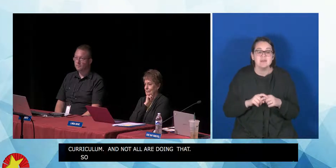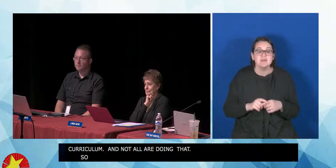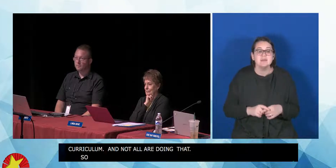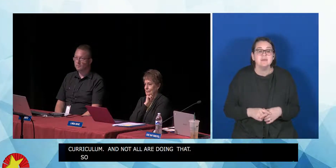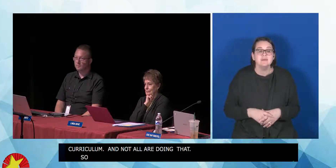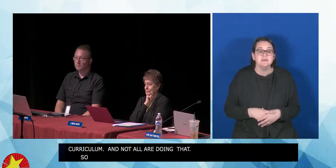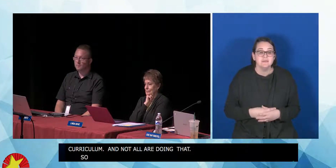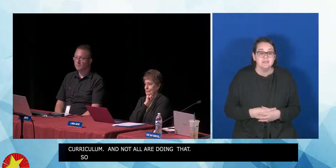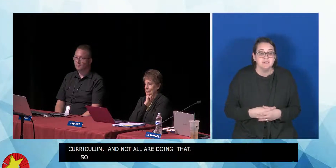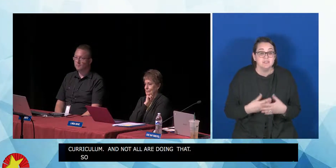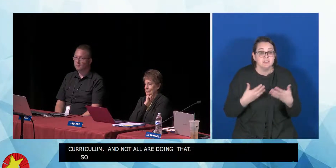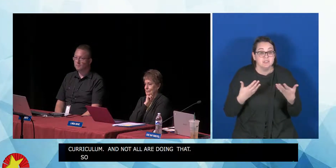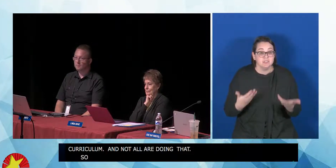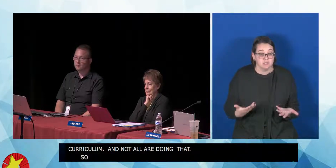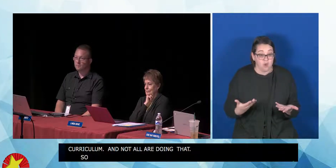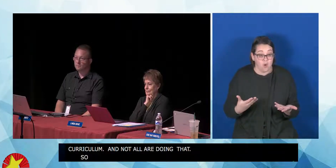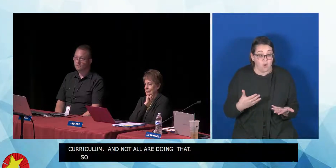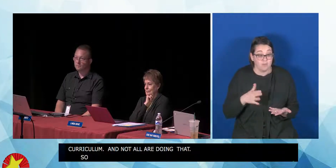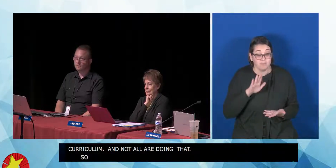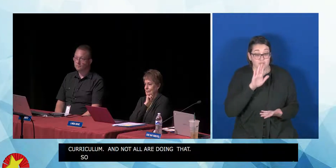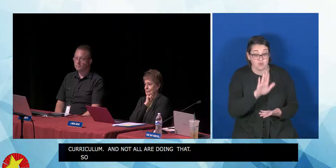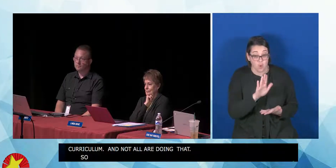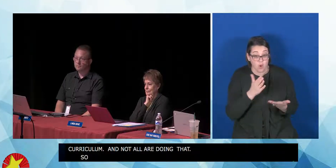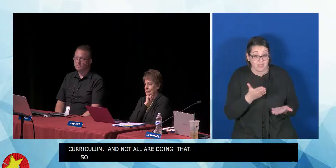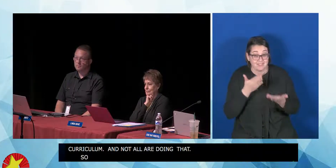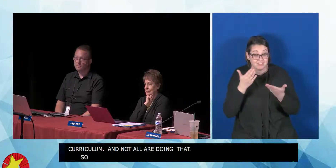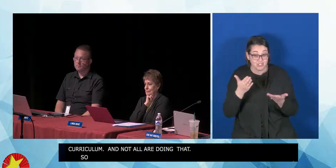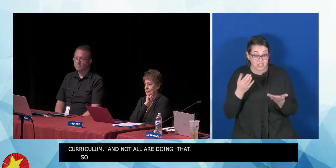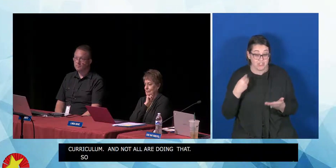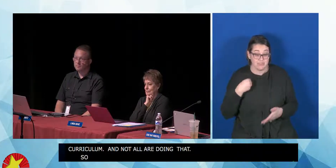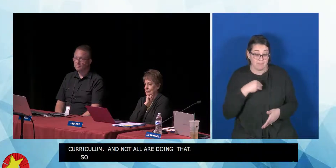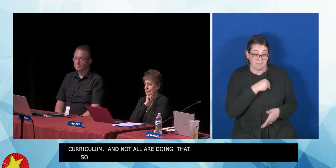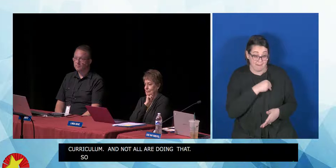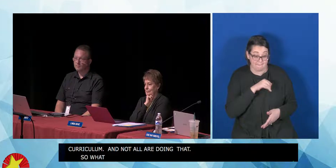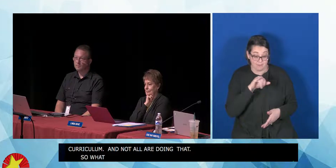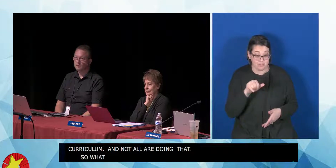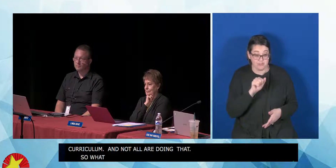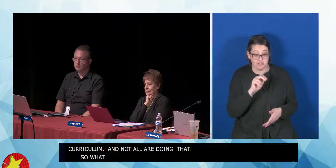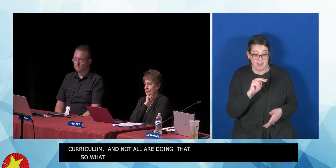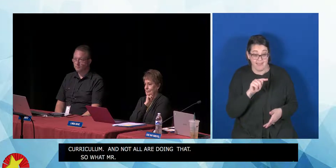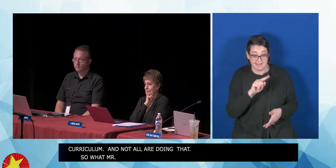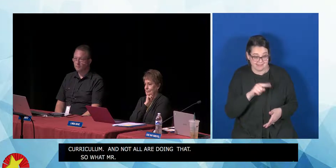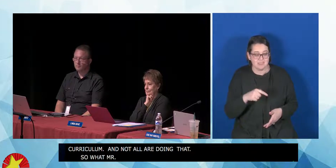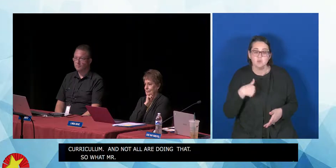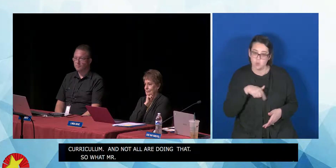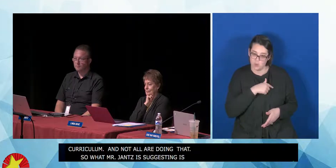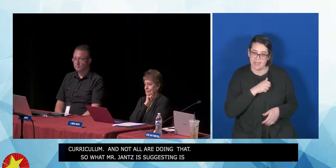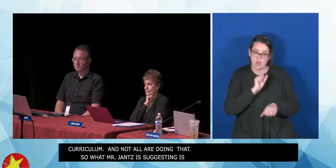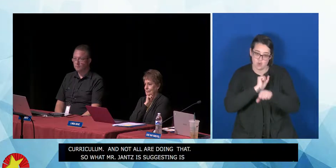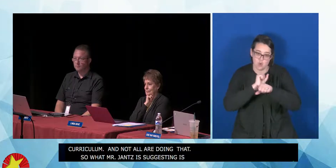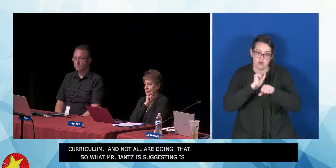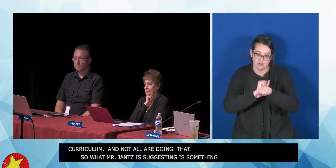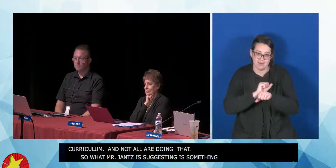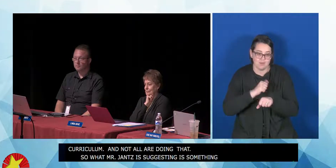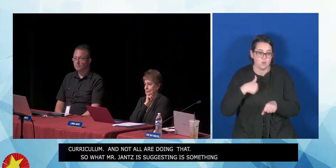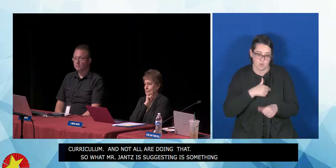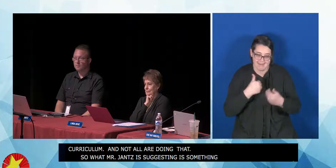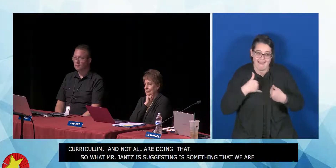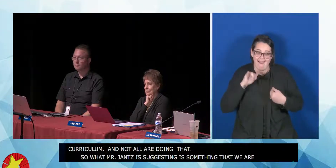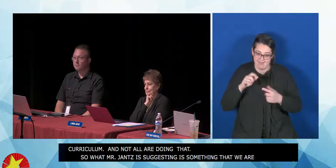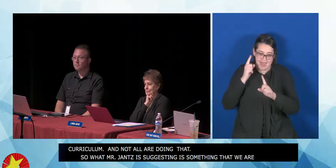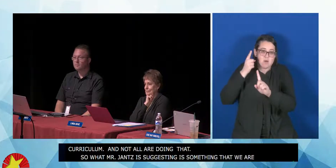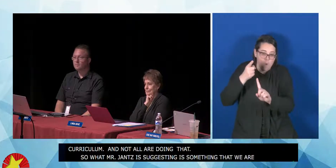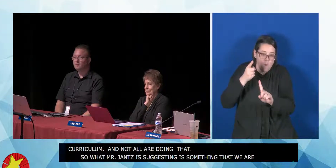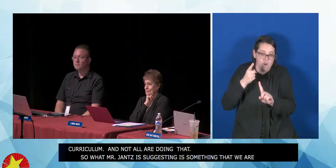Mrs. Dance is suggesting is something that we are working towards. It's not where we are